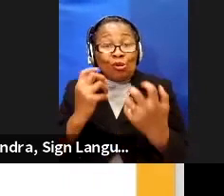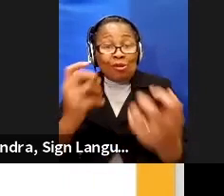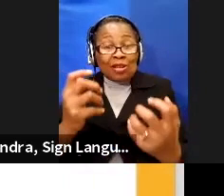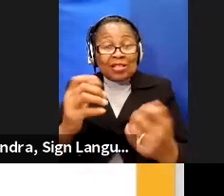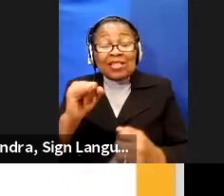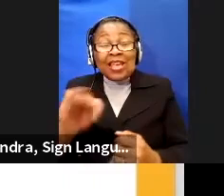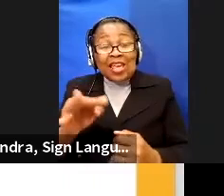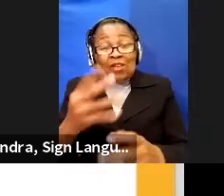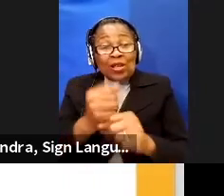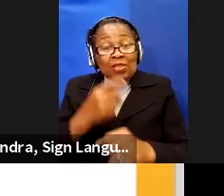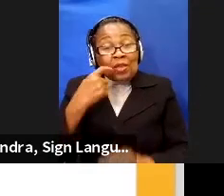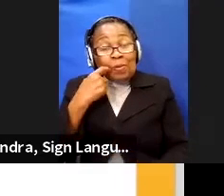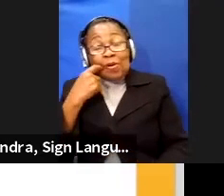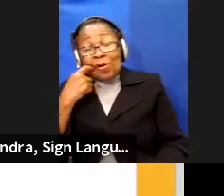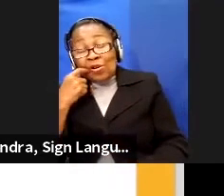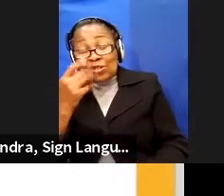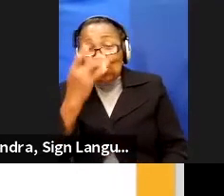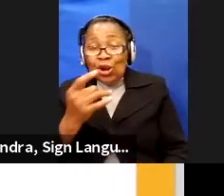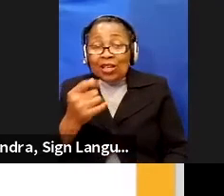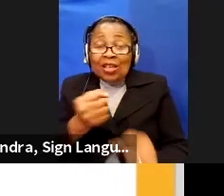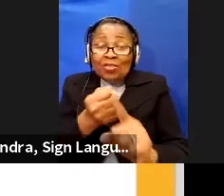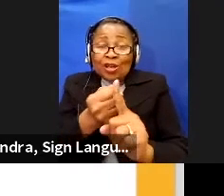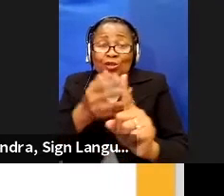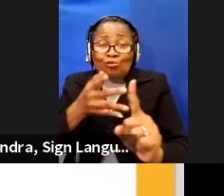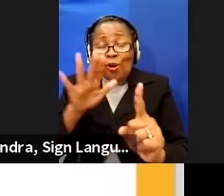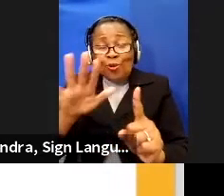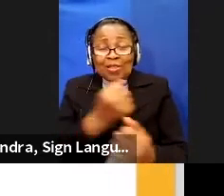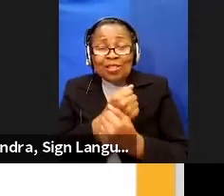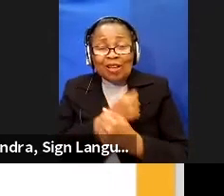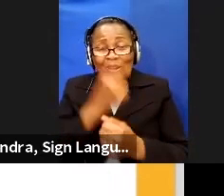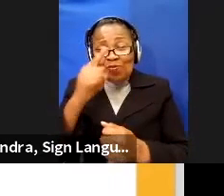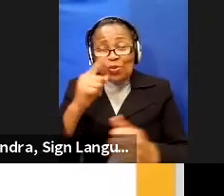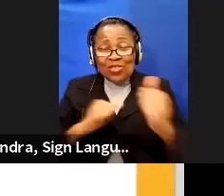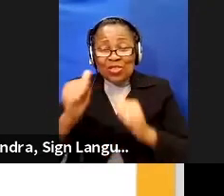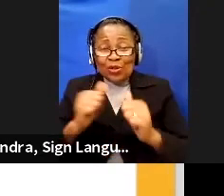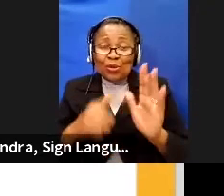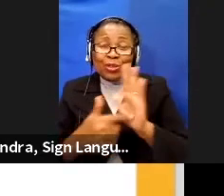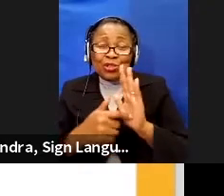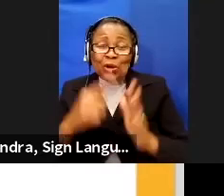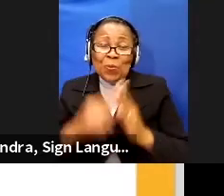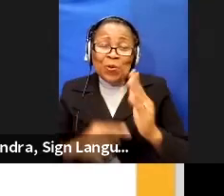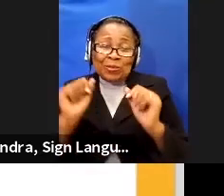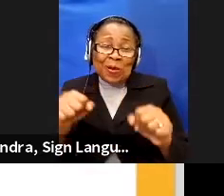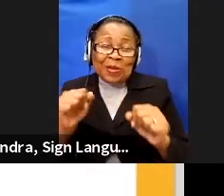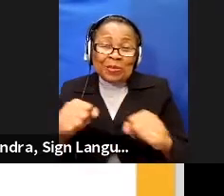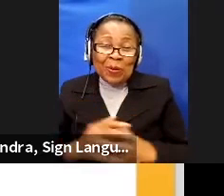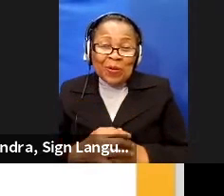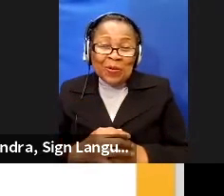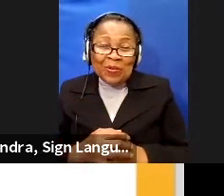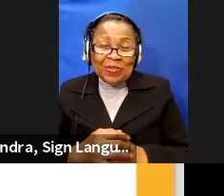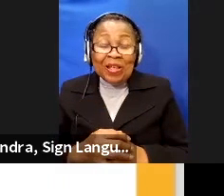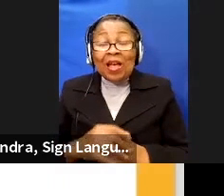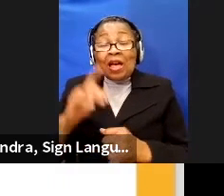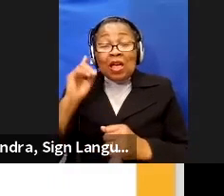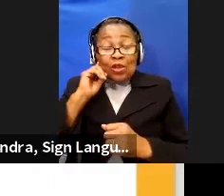can grow in their love for theater, and we can show them what's possible. There are hearing loss events that